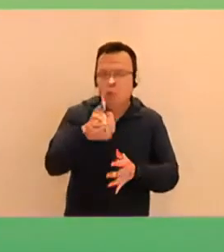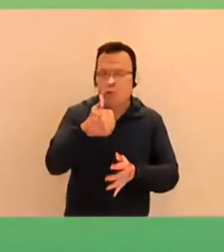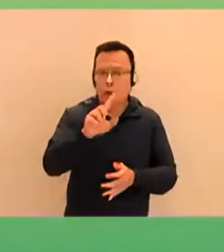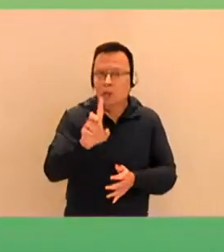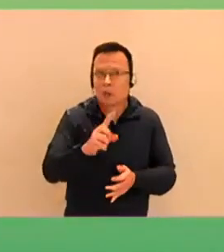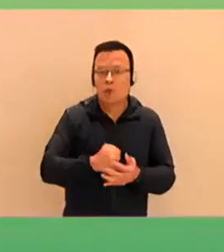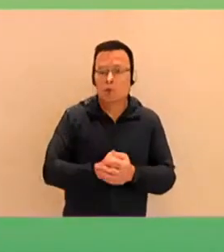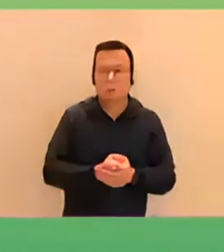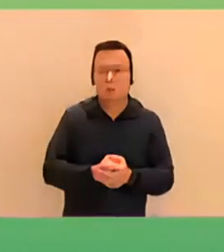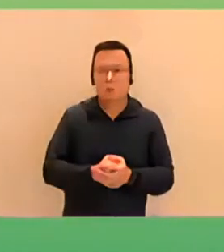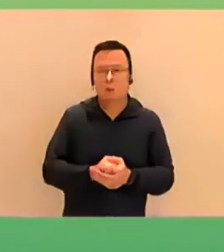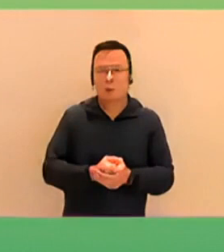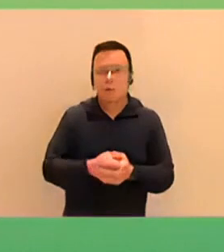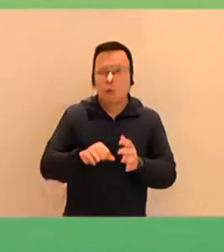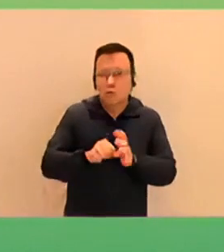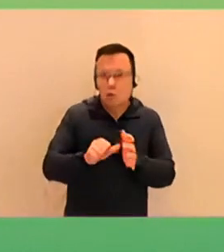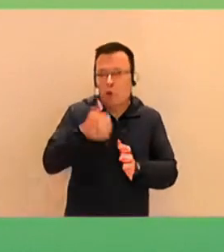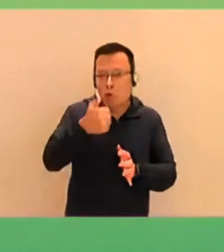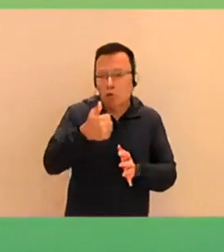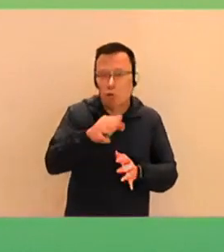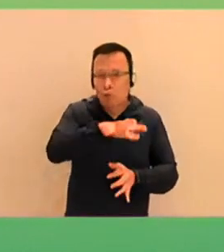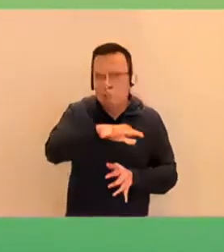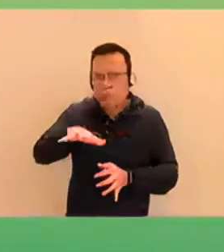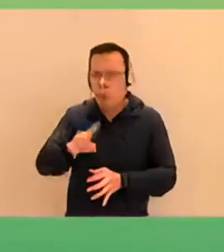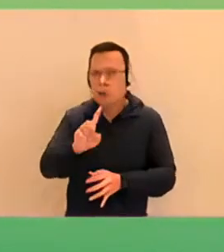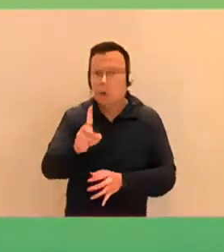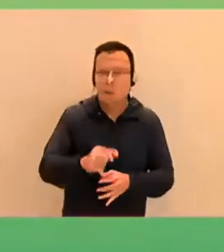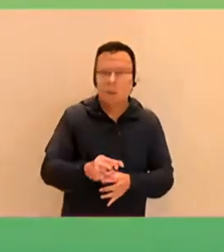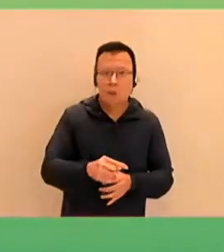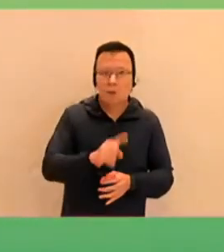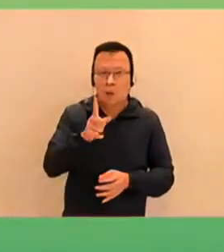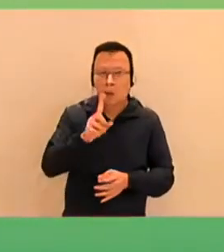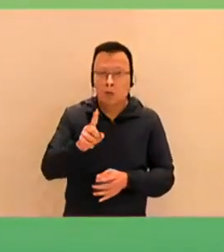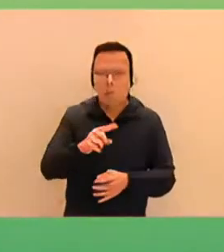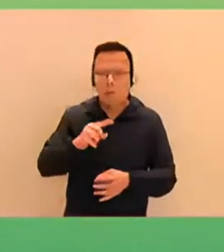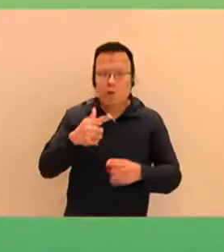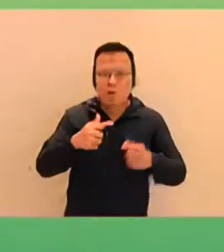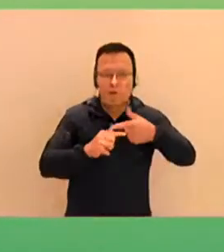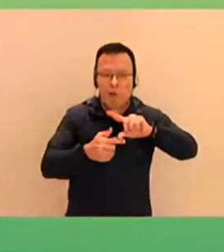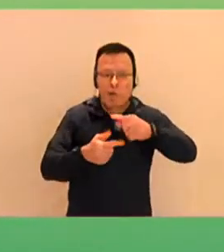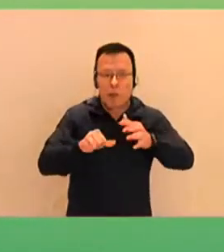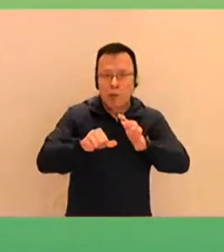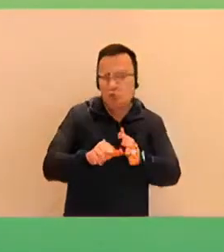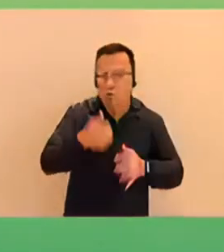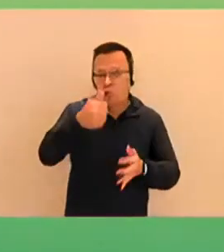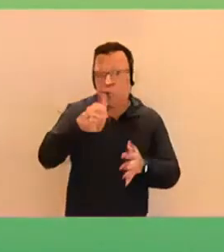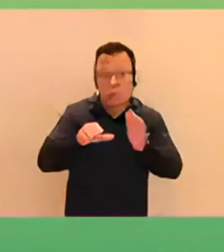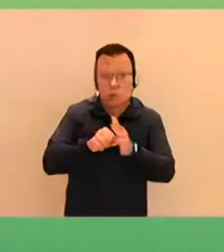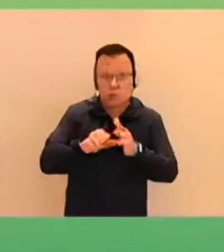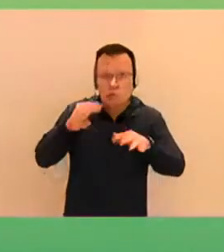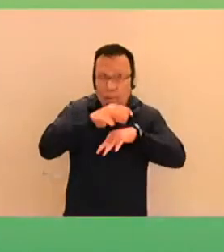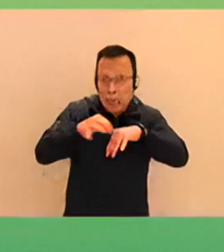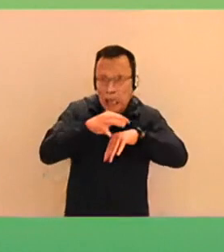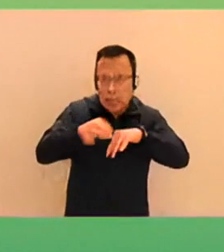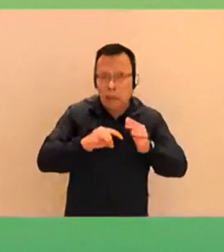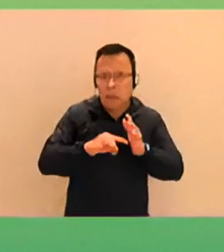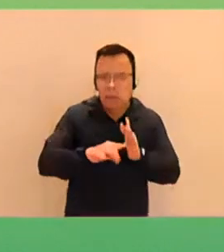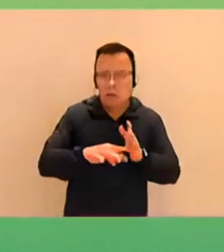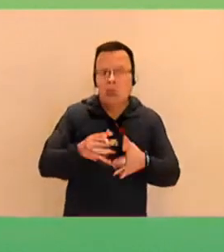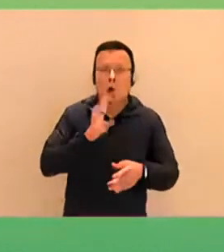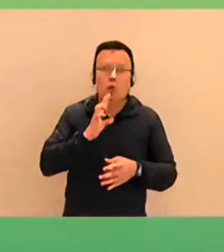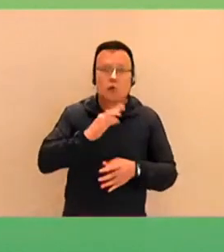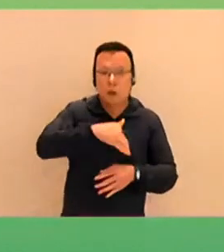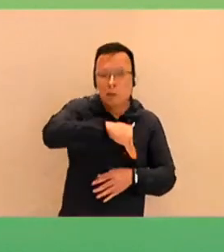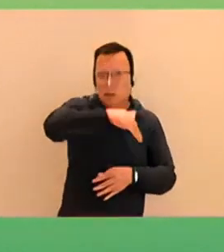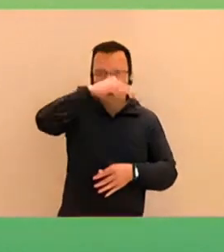intelligent way to solve the problem. So this we say climb the hill. Oh, it's a